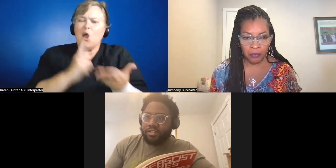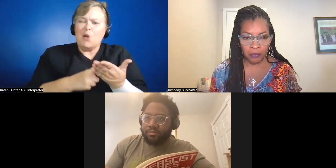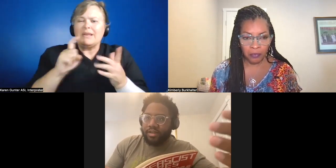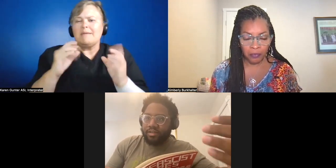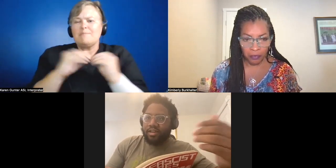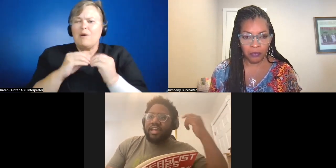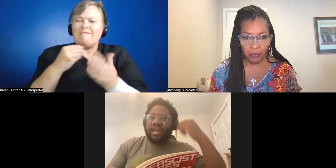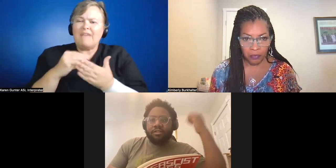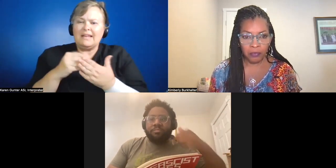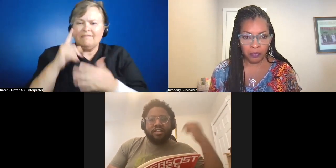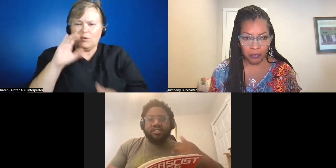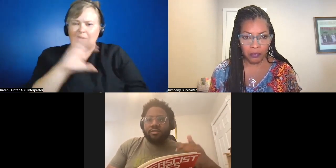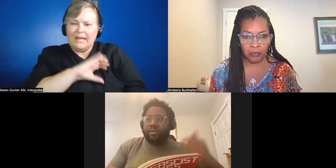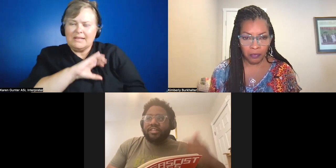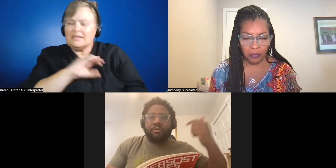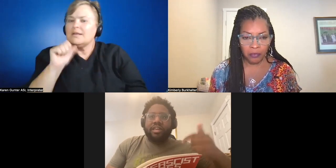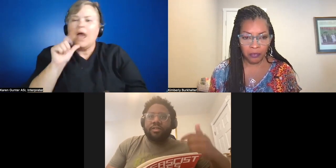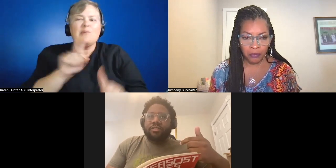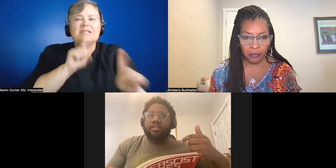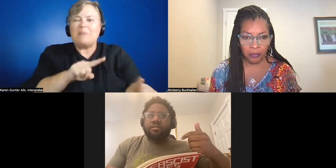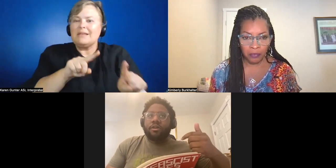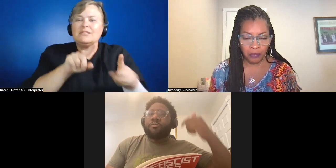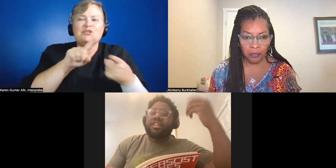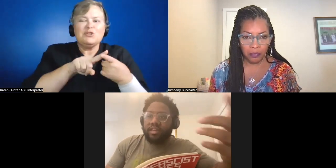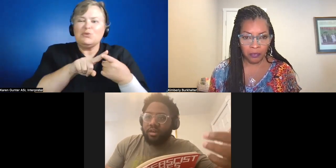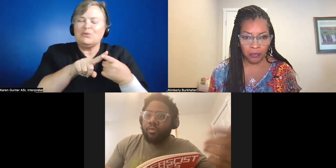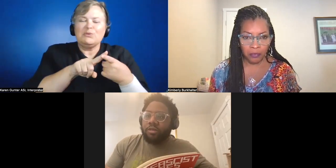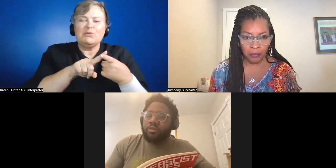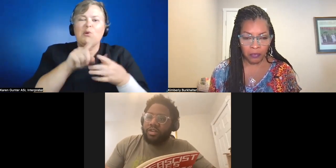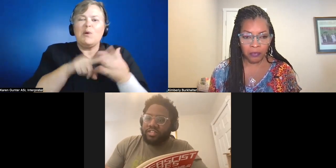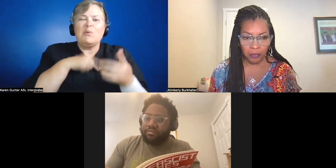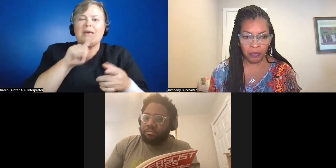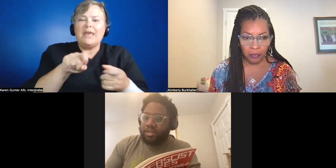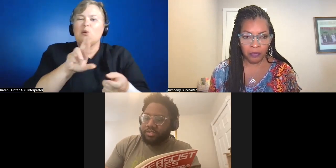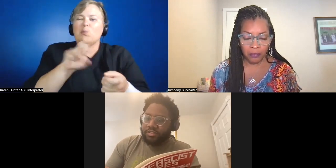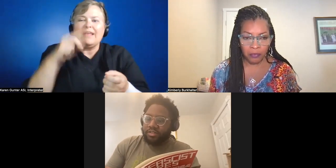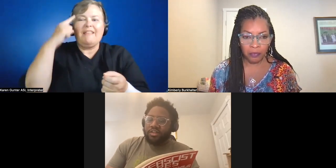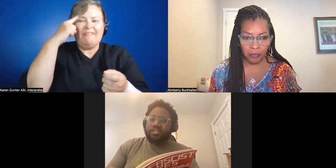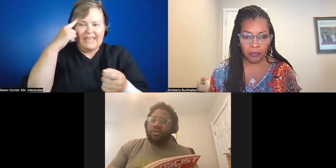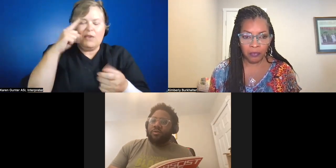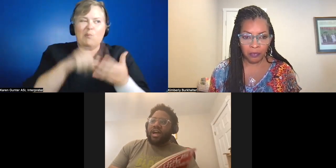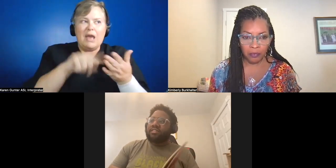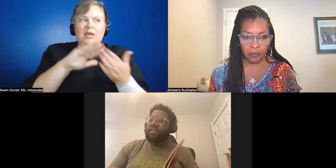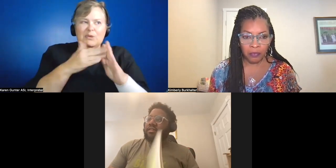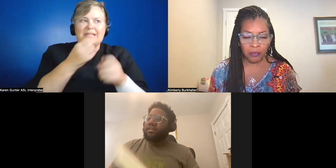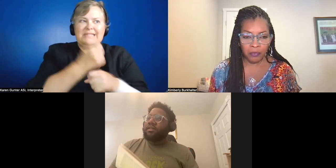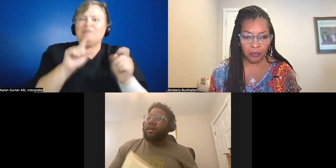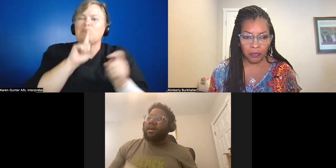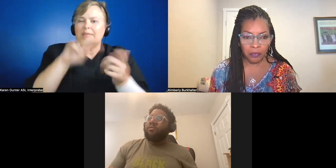for police, right? And not responding to the ways that we even can rethink what community safety means. So I